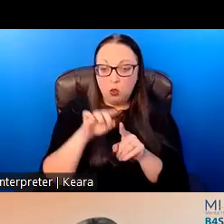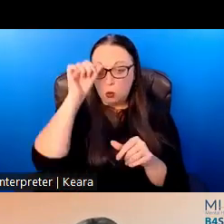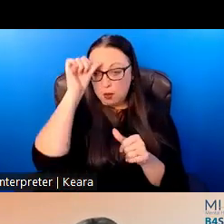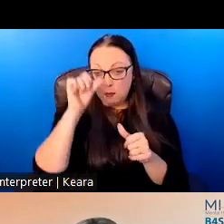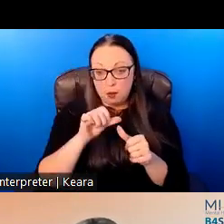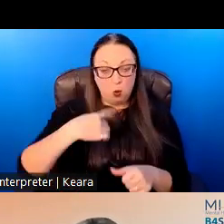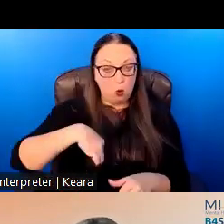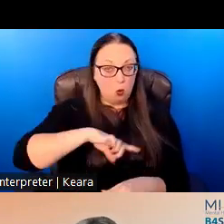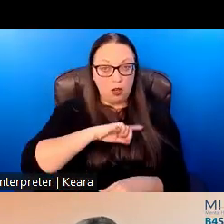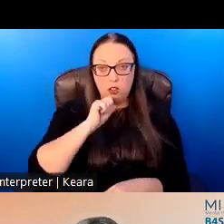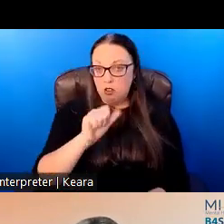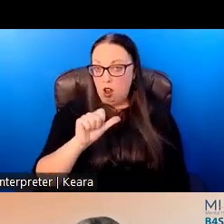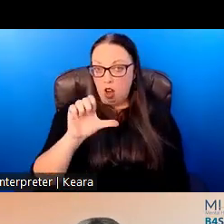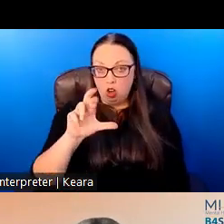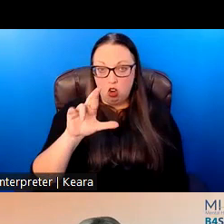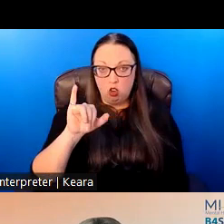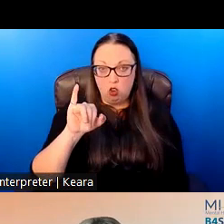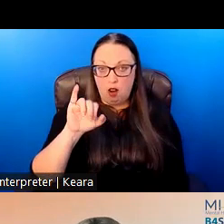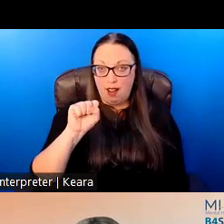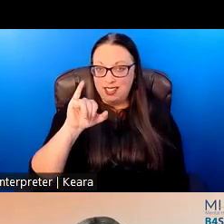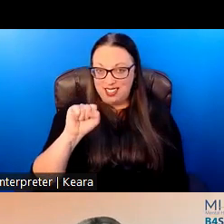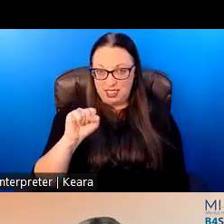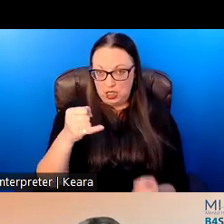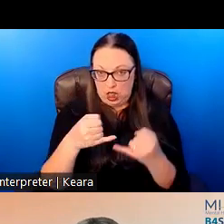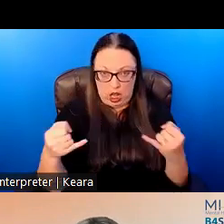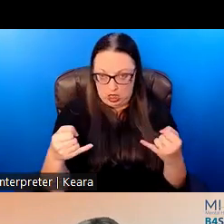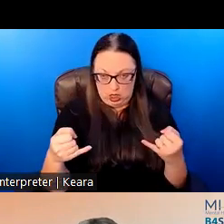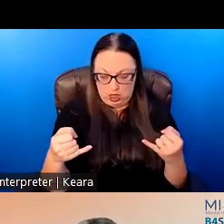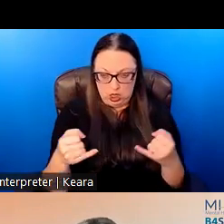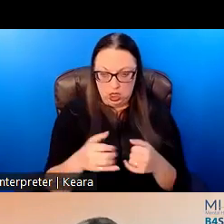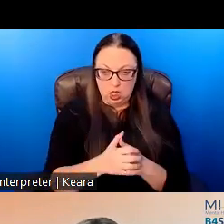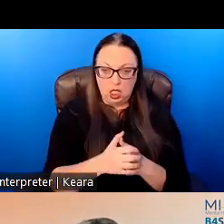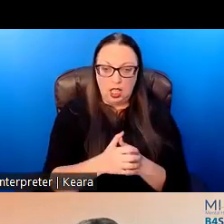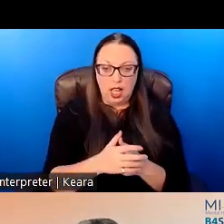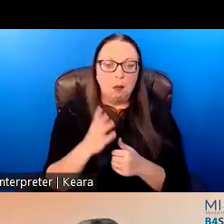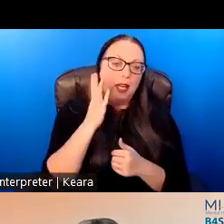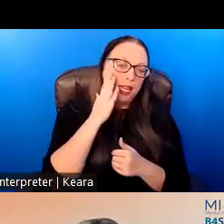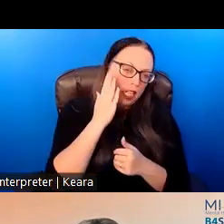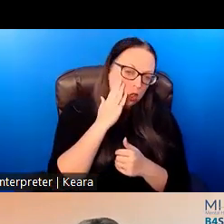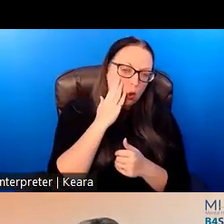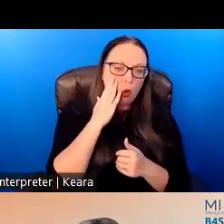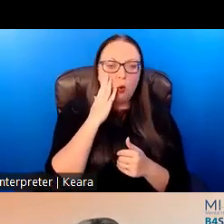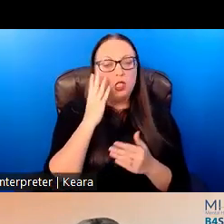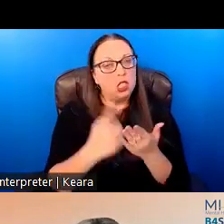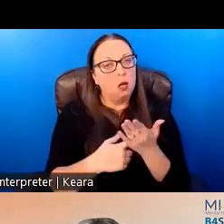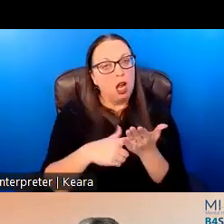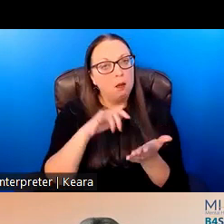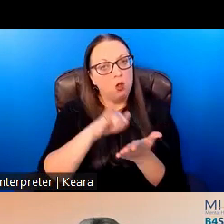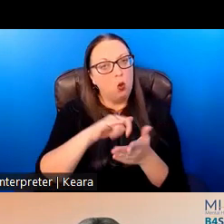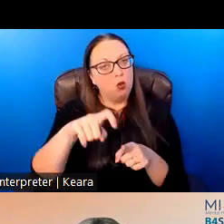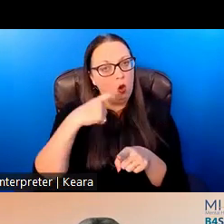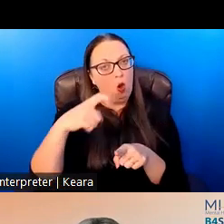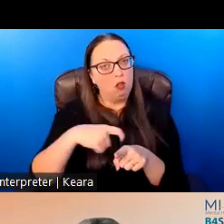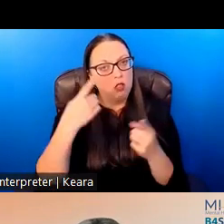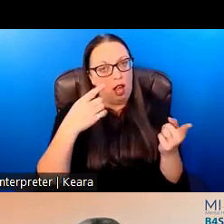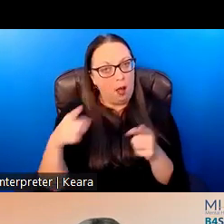a crisis line. So it's really, and I do know that we do take some of those calls already